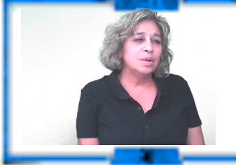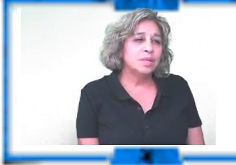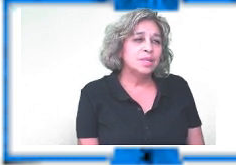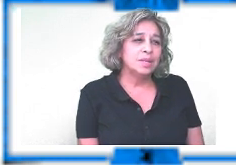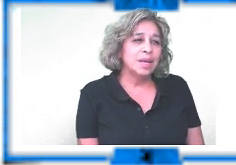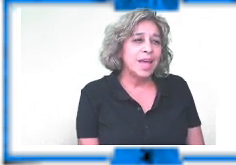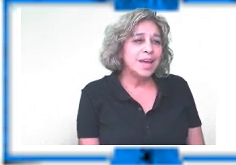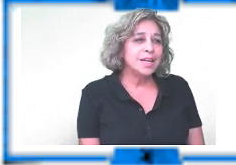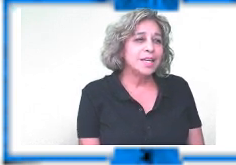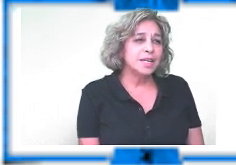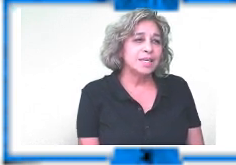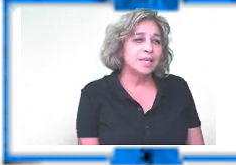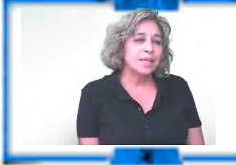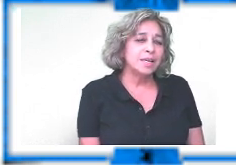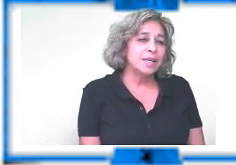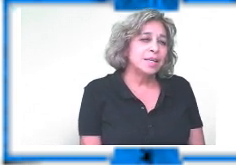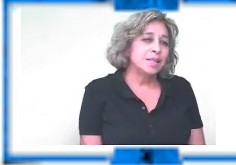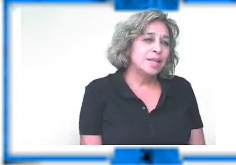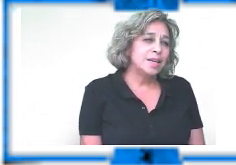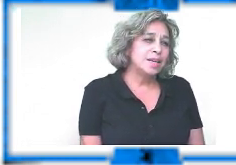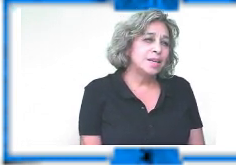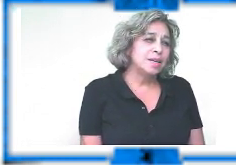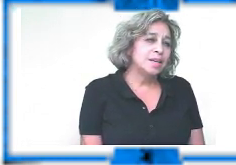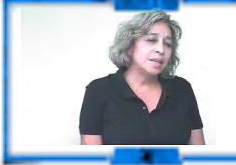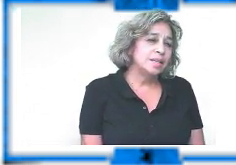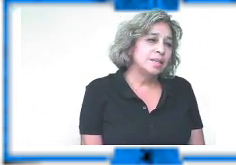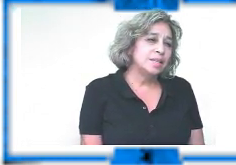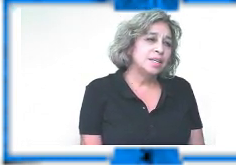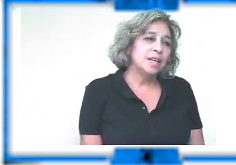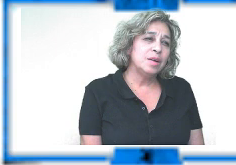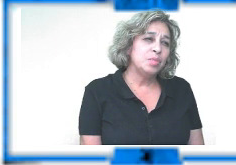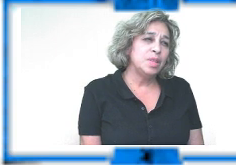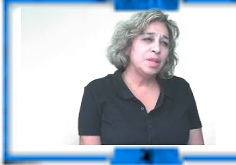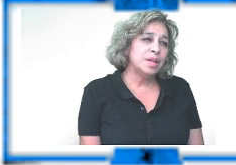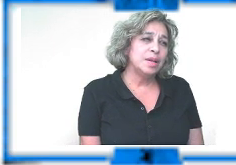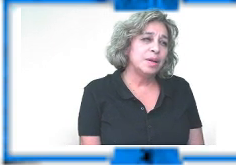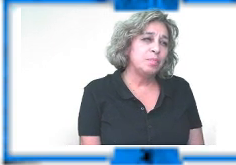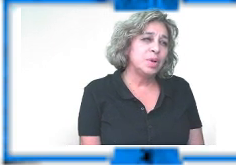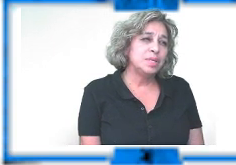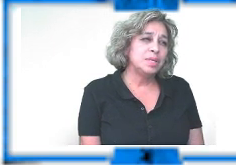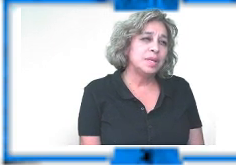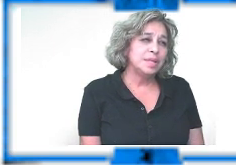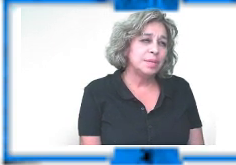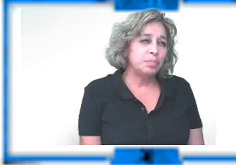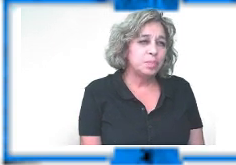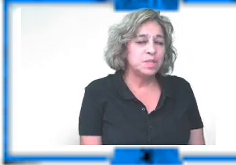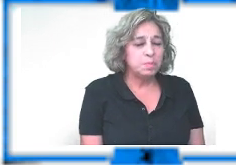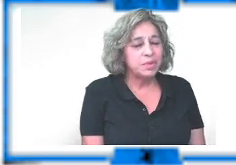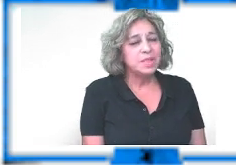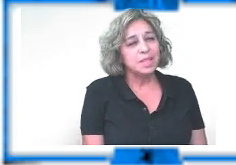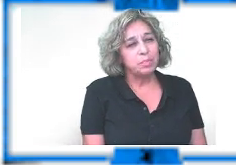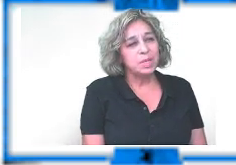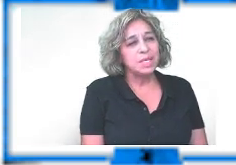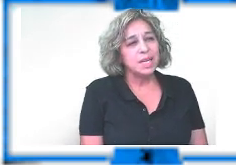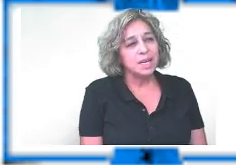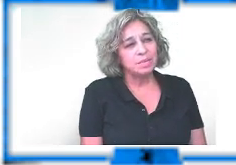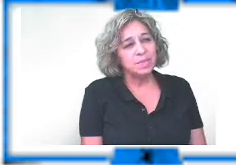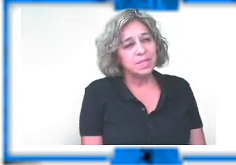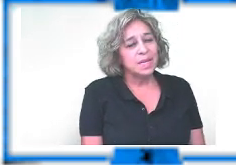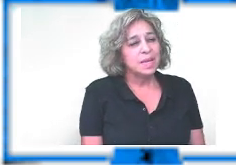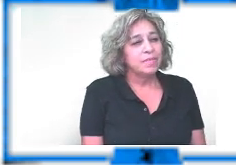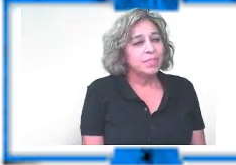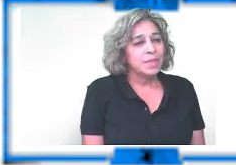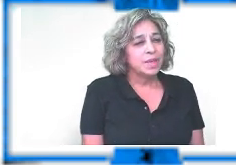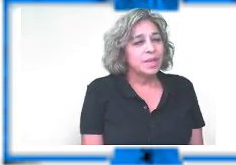when a candidate that doesn't come with the spirit that the president